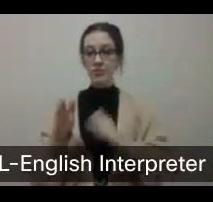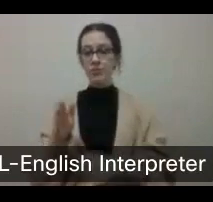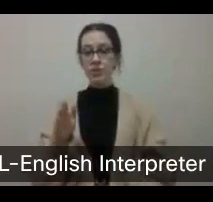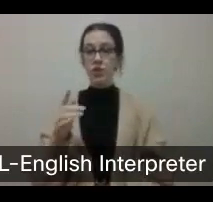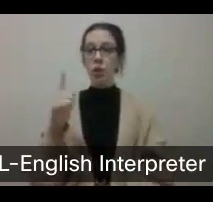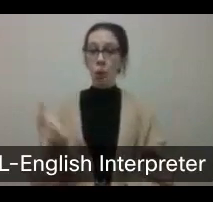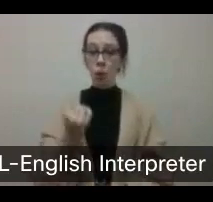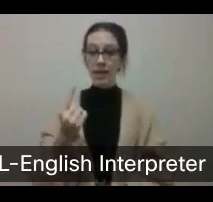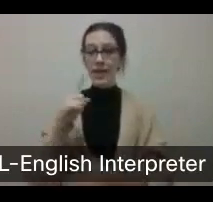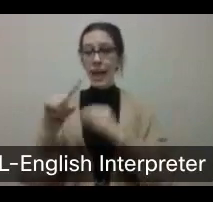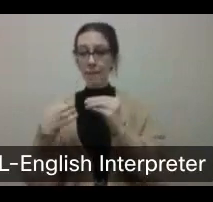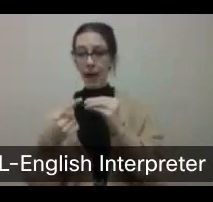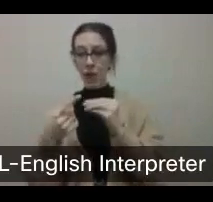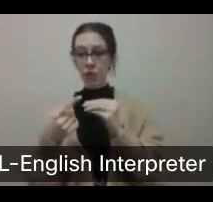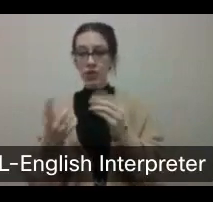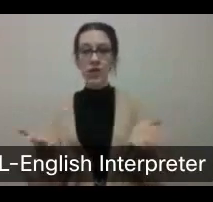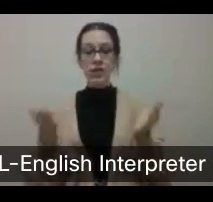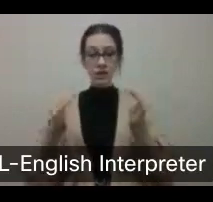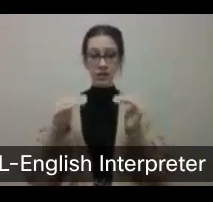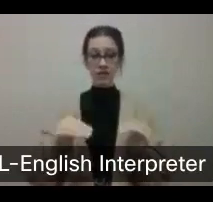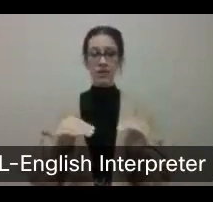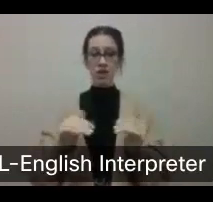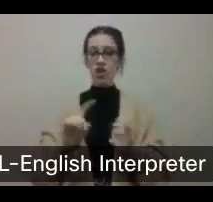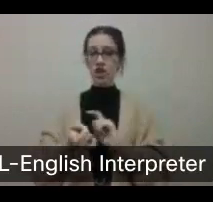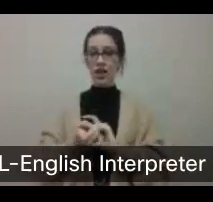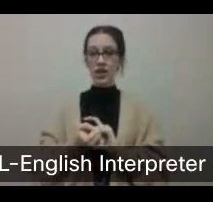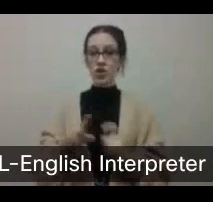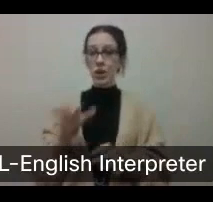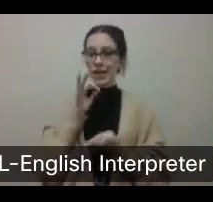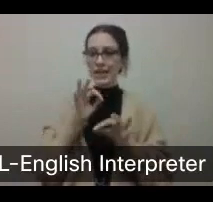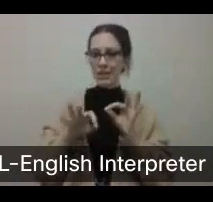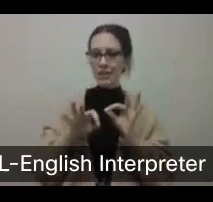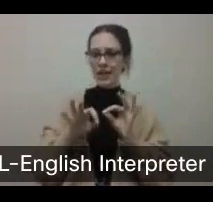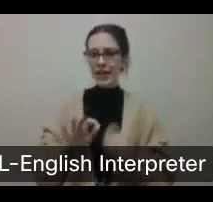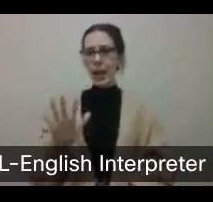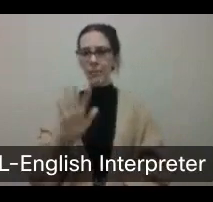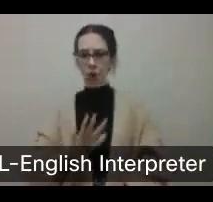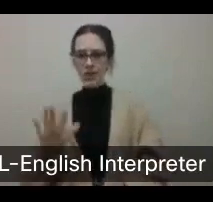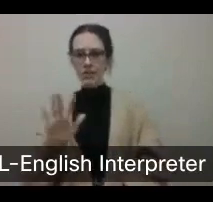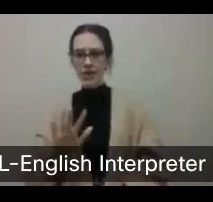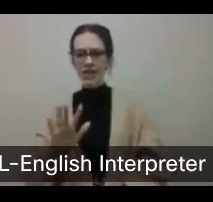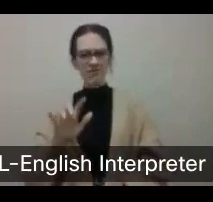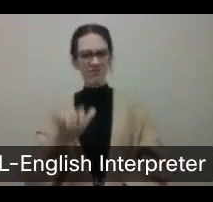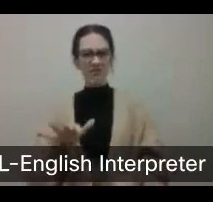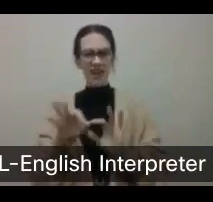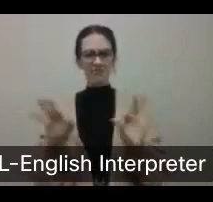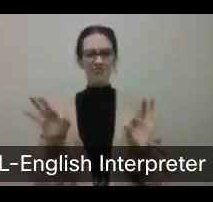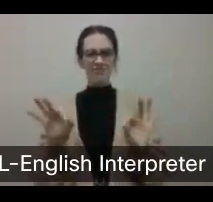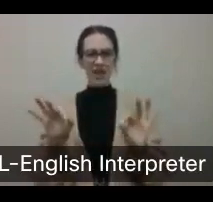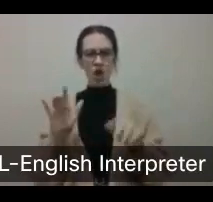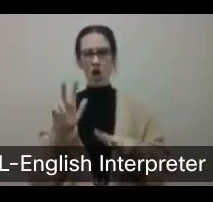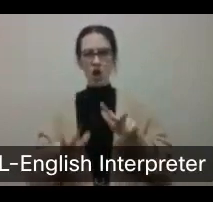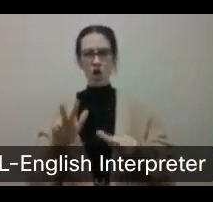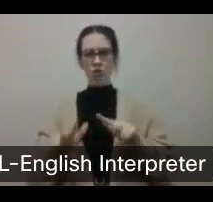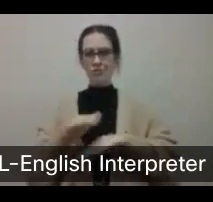text has been changed to simply approximately. I don't know how that sounds to you. It's very awkward sounding to me. We wouldn't